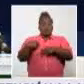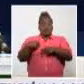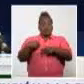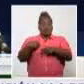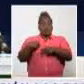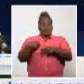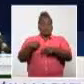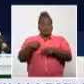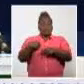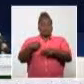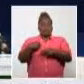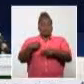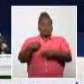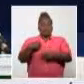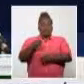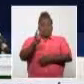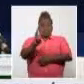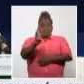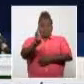4.6%.